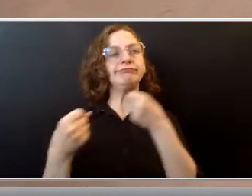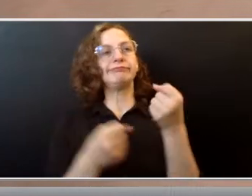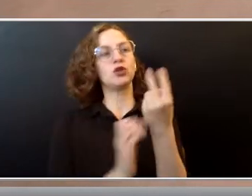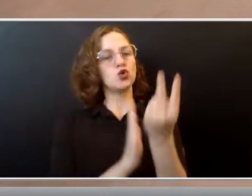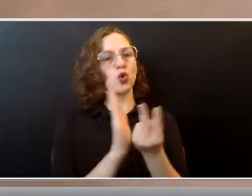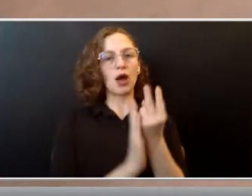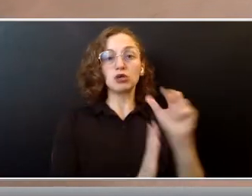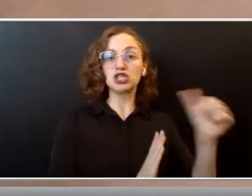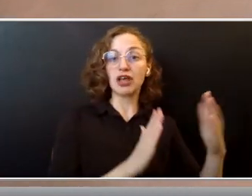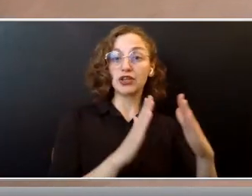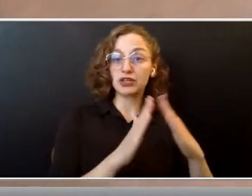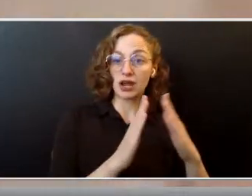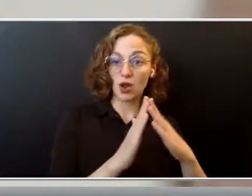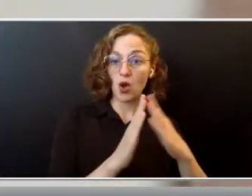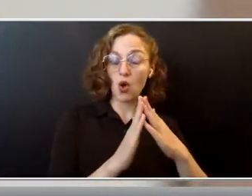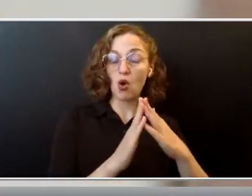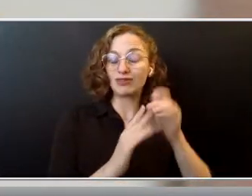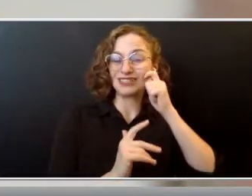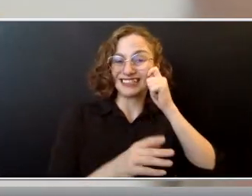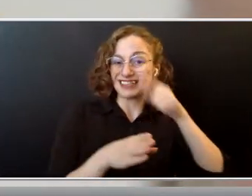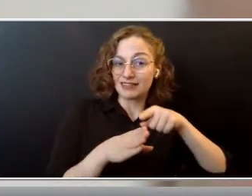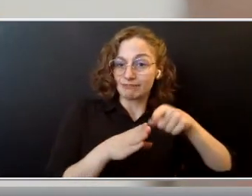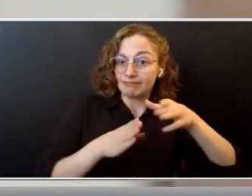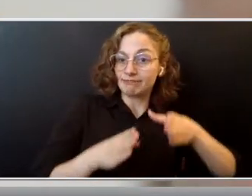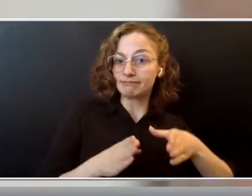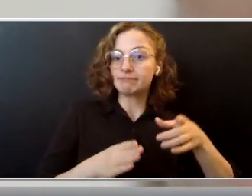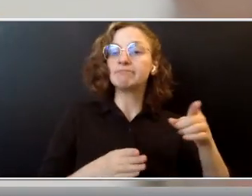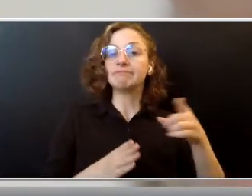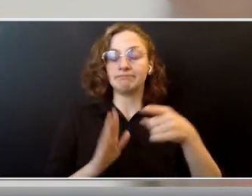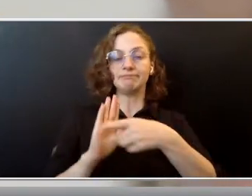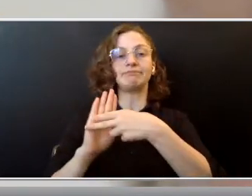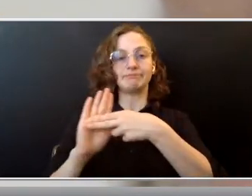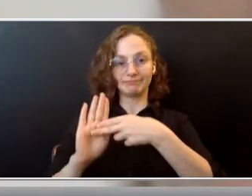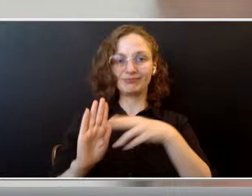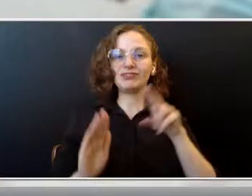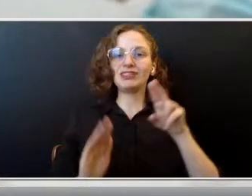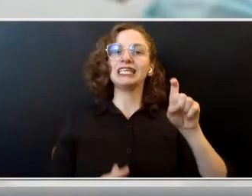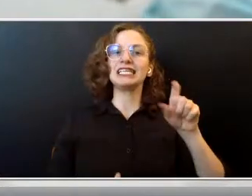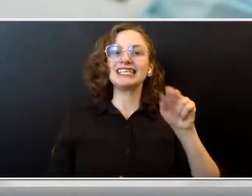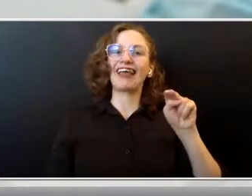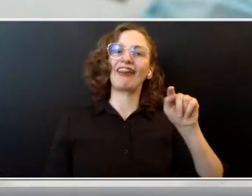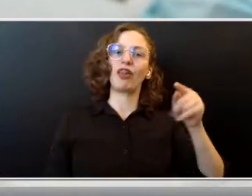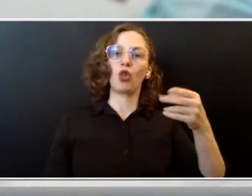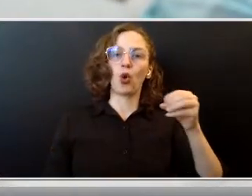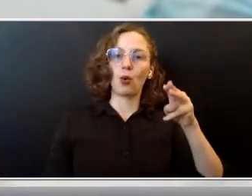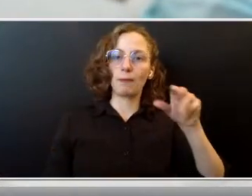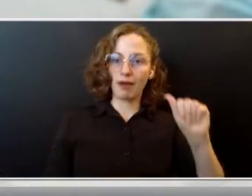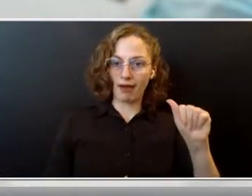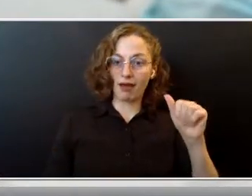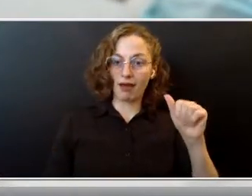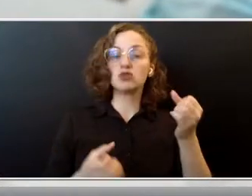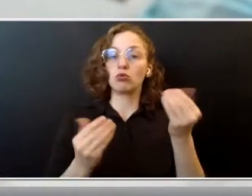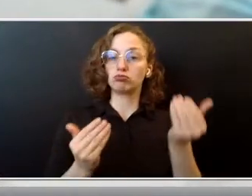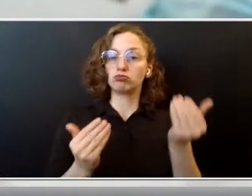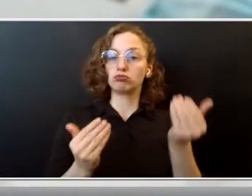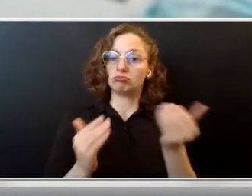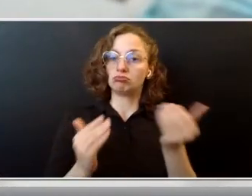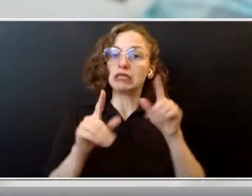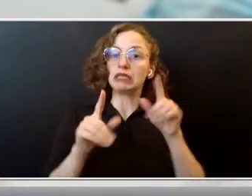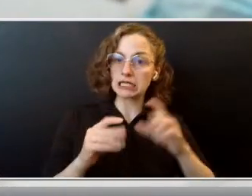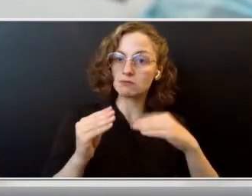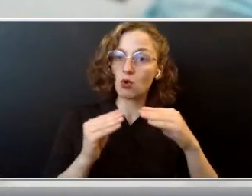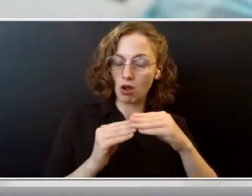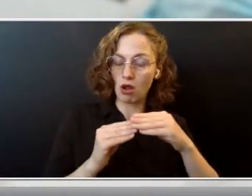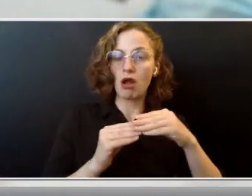patches as xanthomas, and further testing revealed something horrifying. He did do a biopsy and a blood draw, which